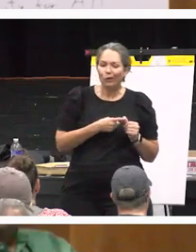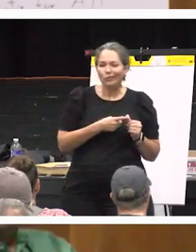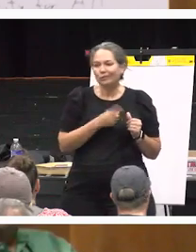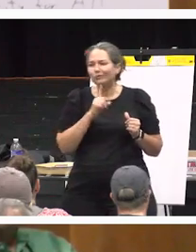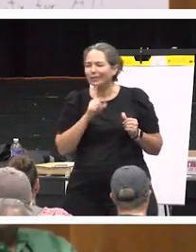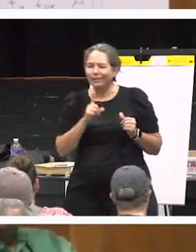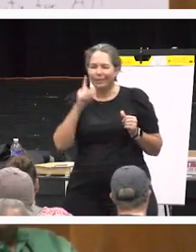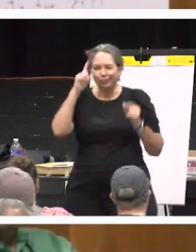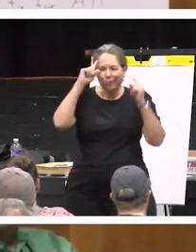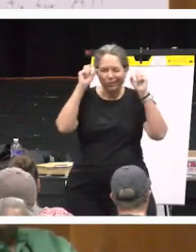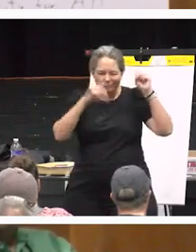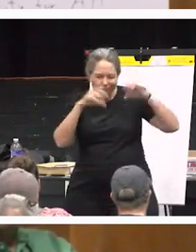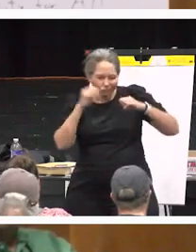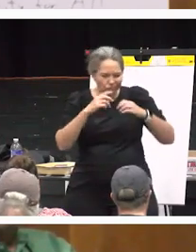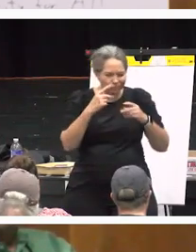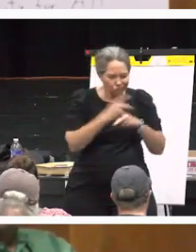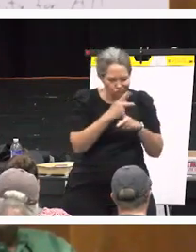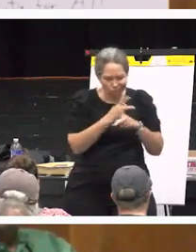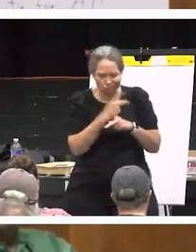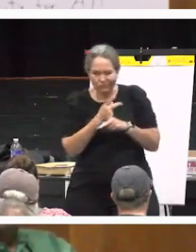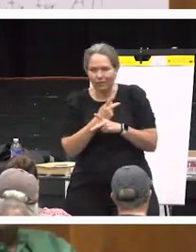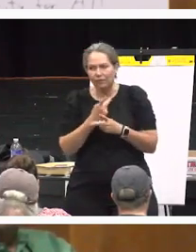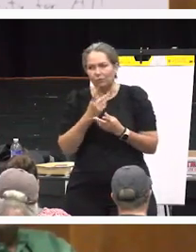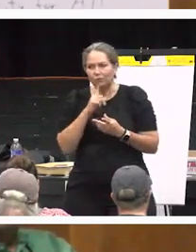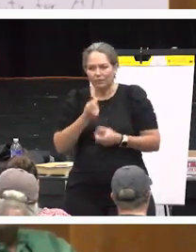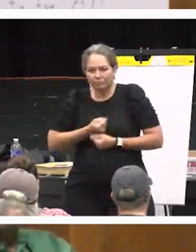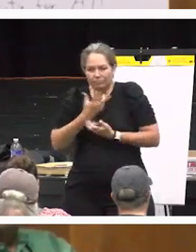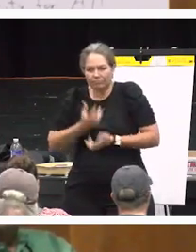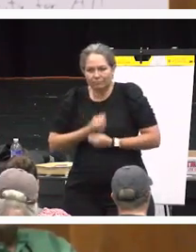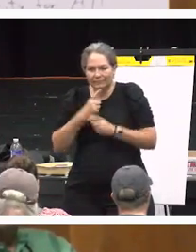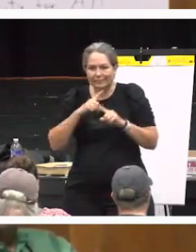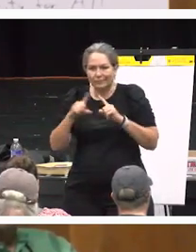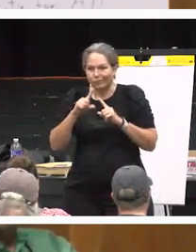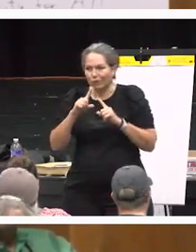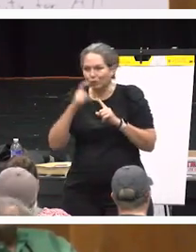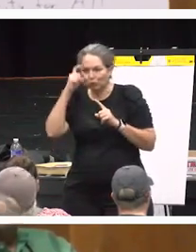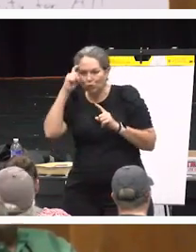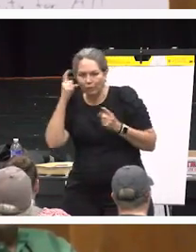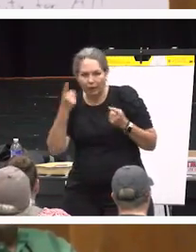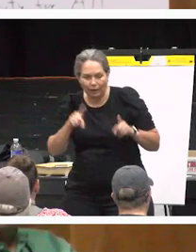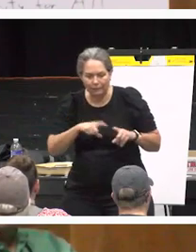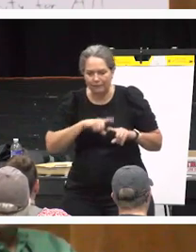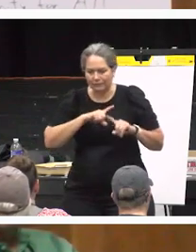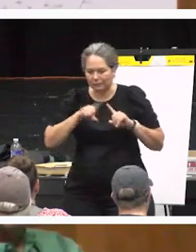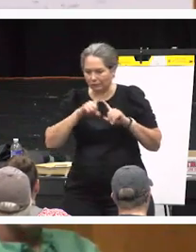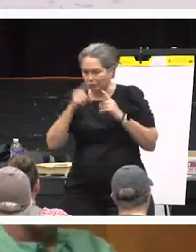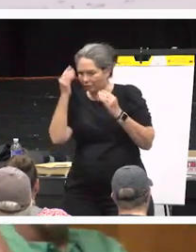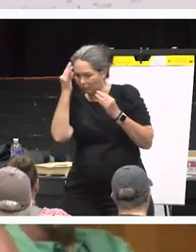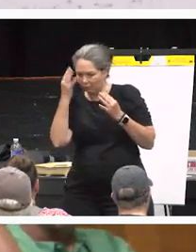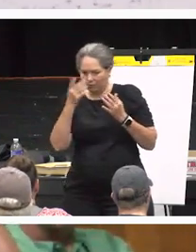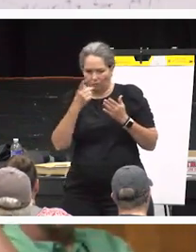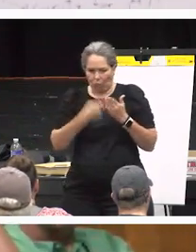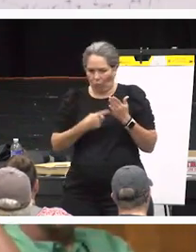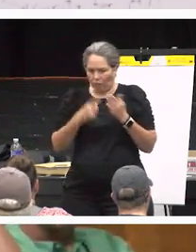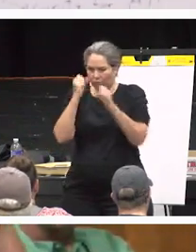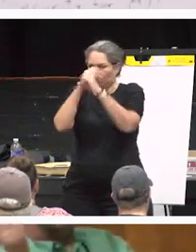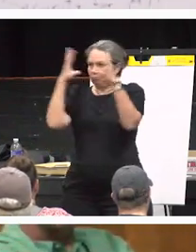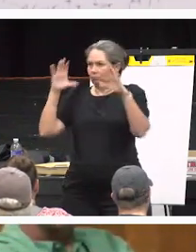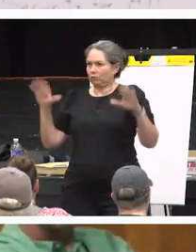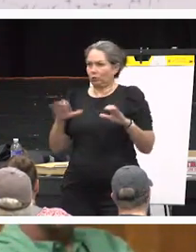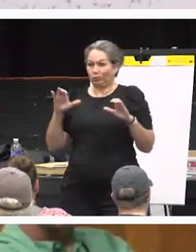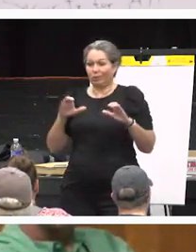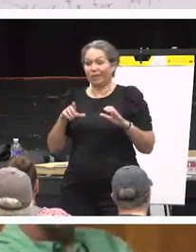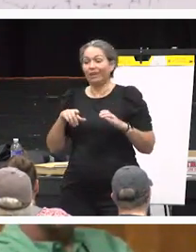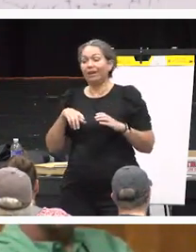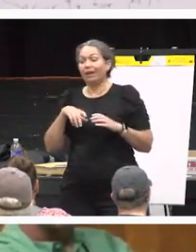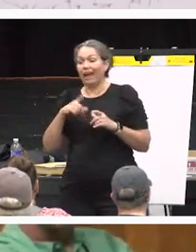brainstorming session. It was sharing some of the challenges, the trauma, the first ideas we had around the future. The last meeting at the